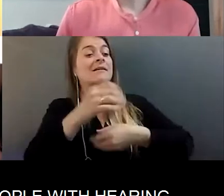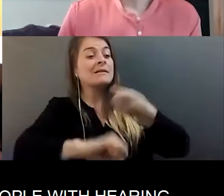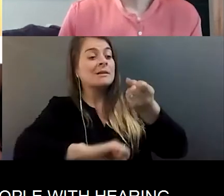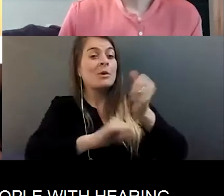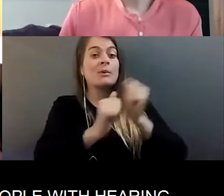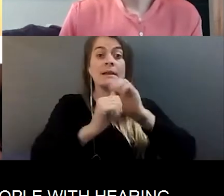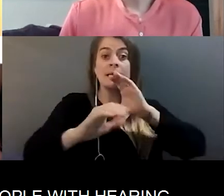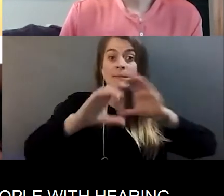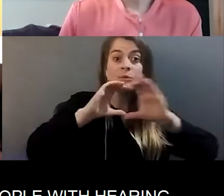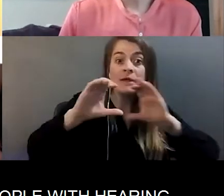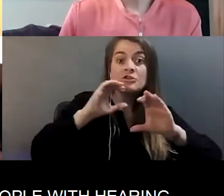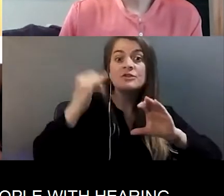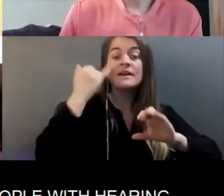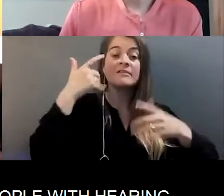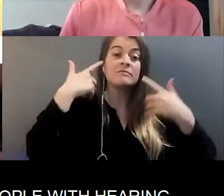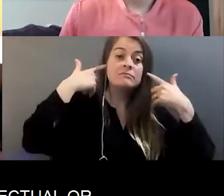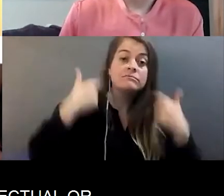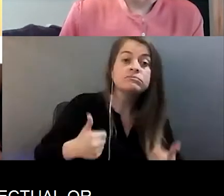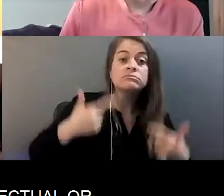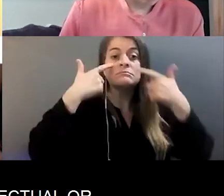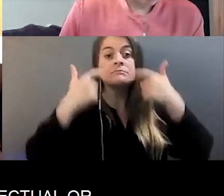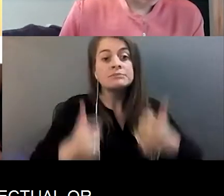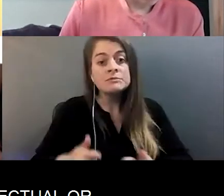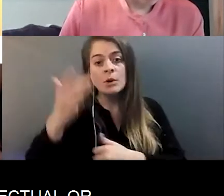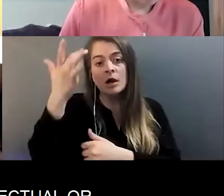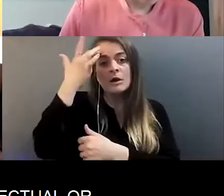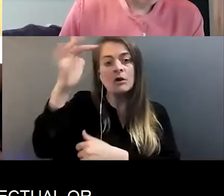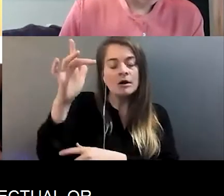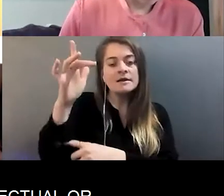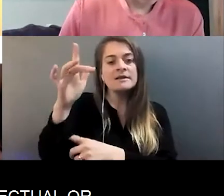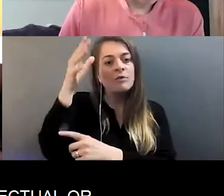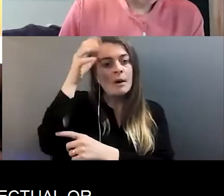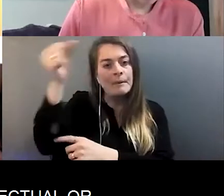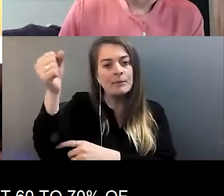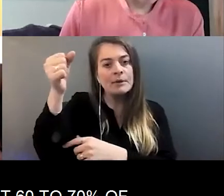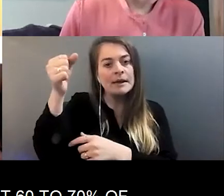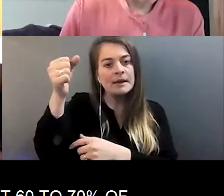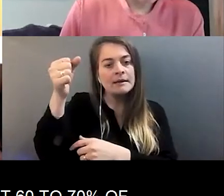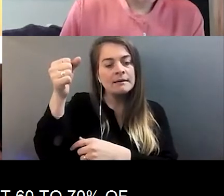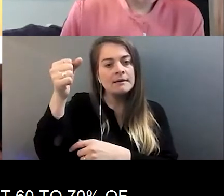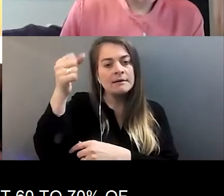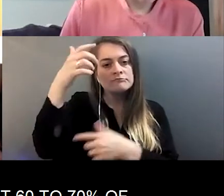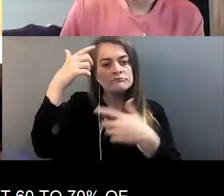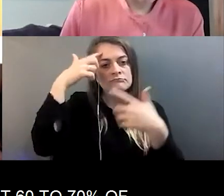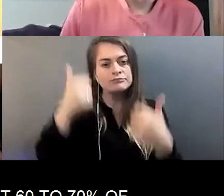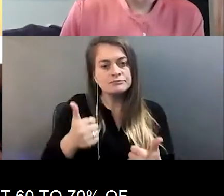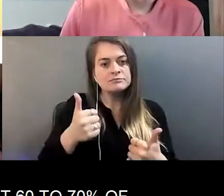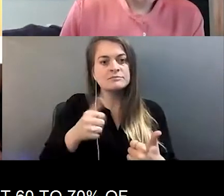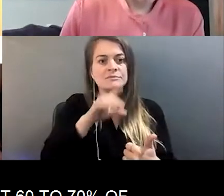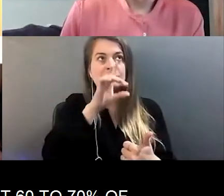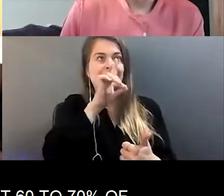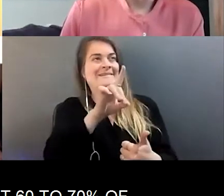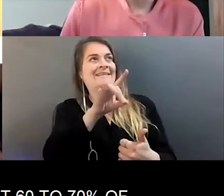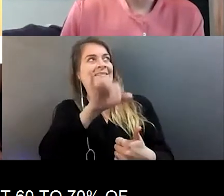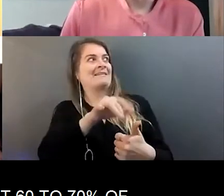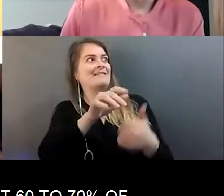with hearing, visual, speech, cognitive, intellectual, or memory impairments. So that's about 60 to